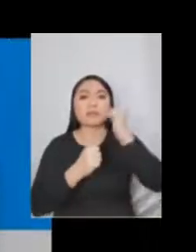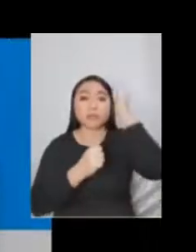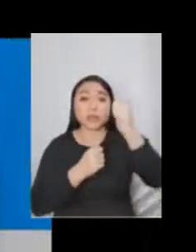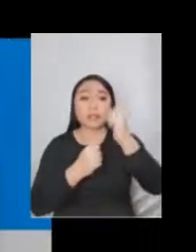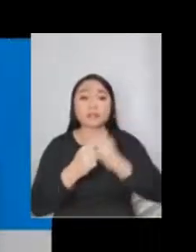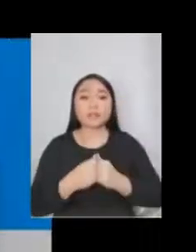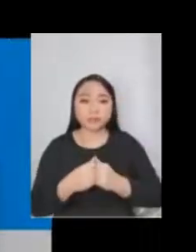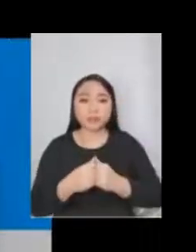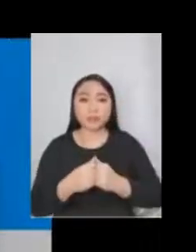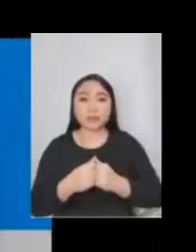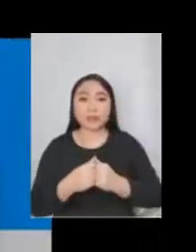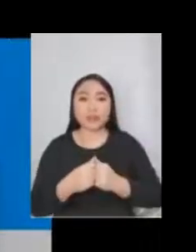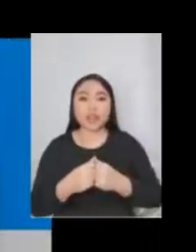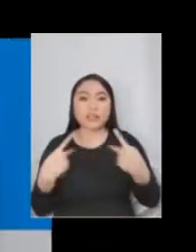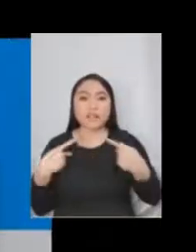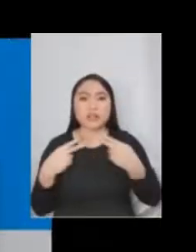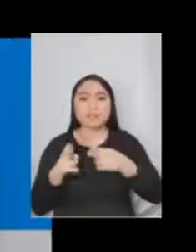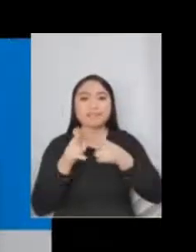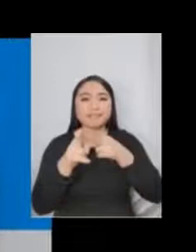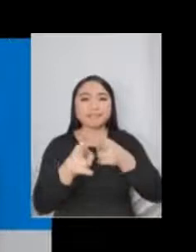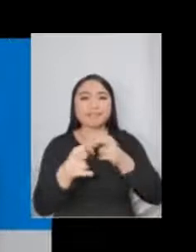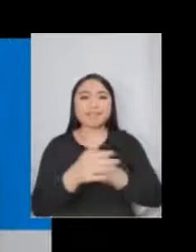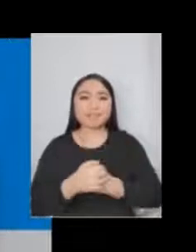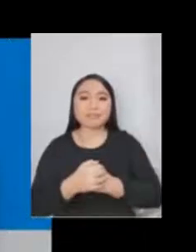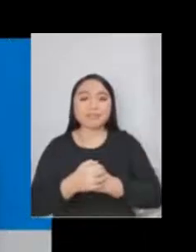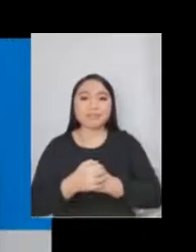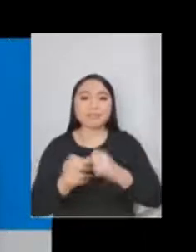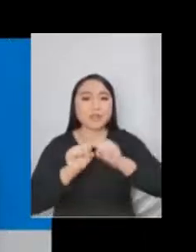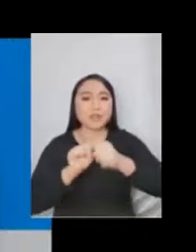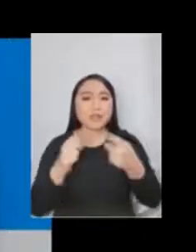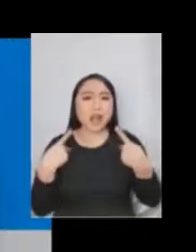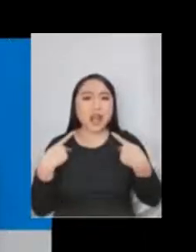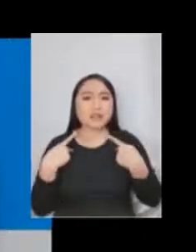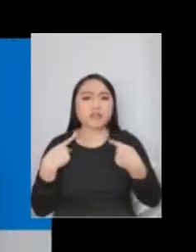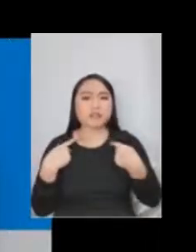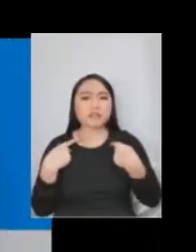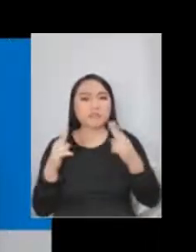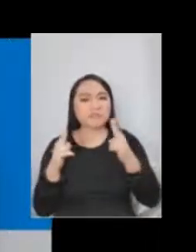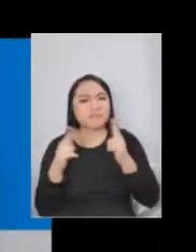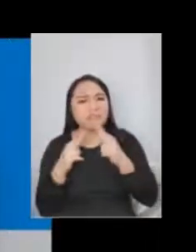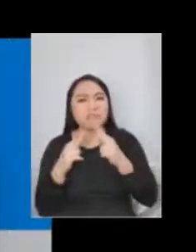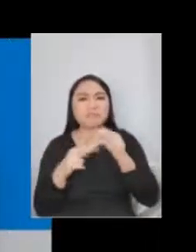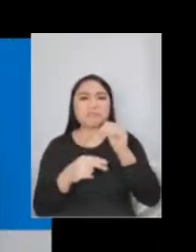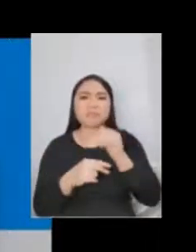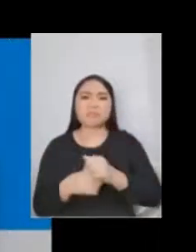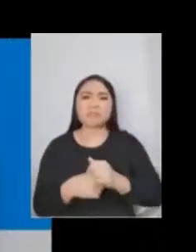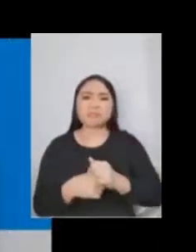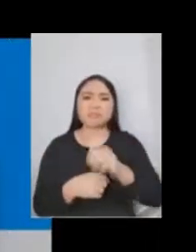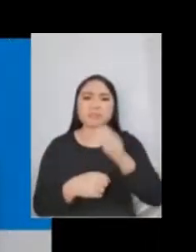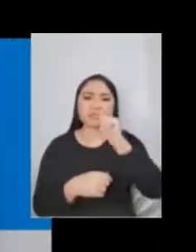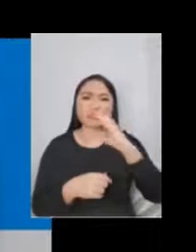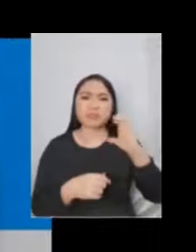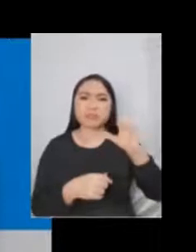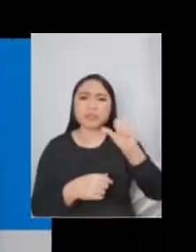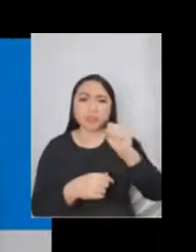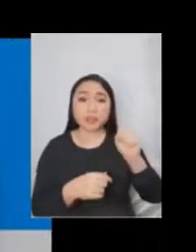access natin, bukod sa malayo kasi siya, eh matraffic pa. So, nagkakaroon tayo ng limited access,